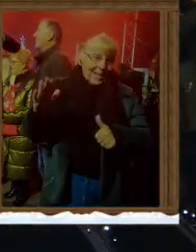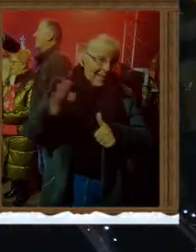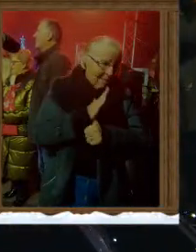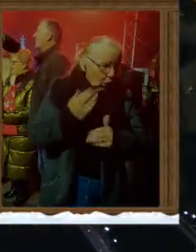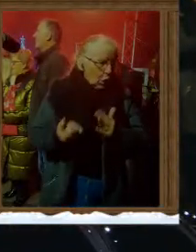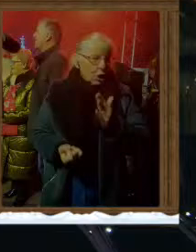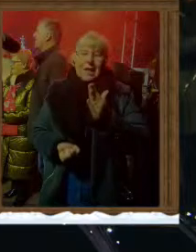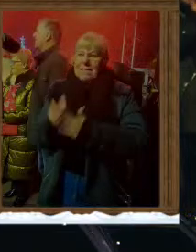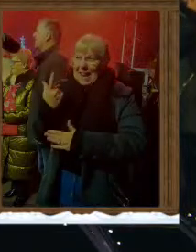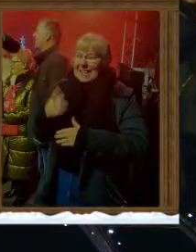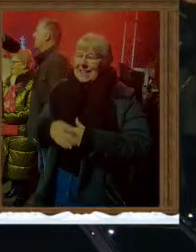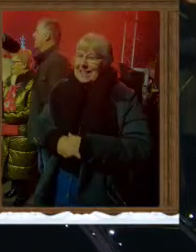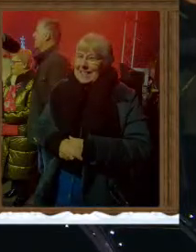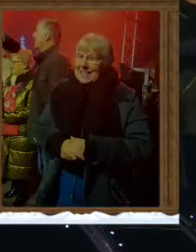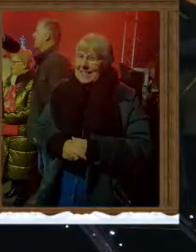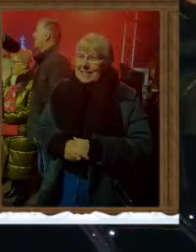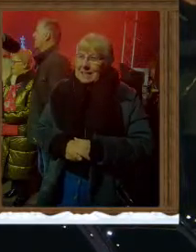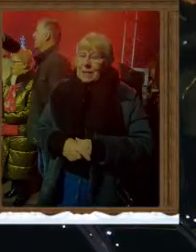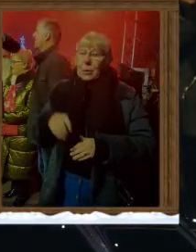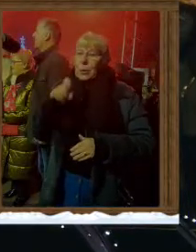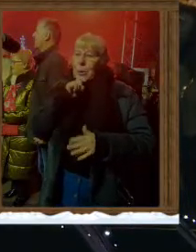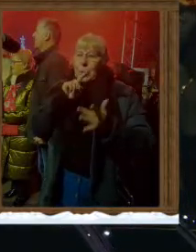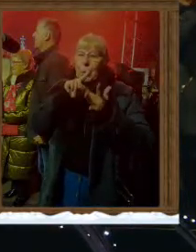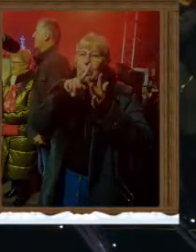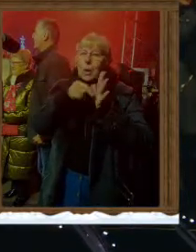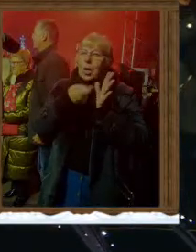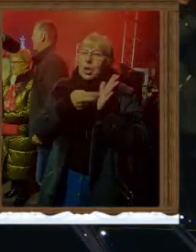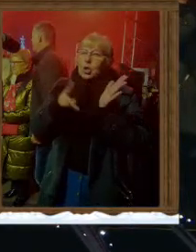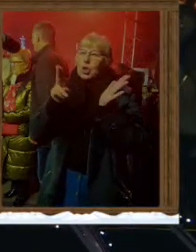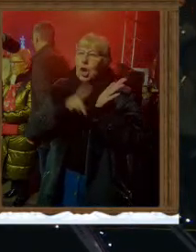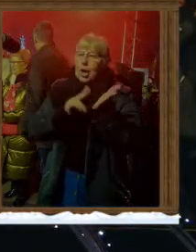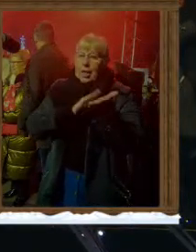event. And that is Jonathan Henderson.